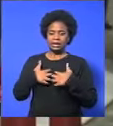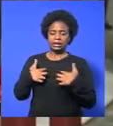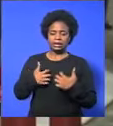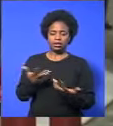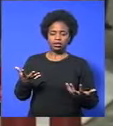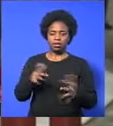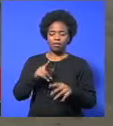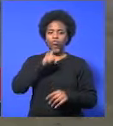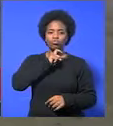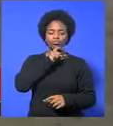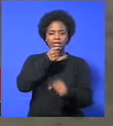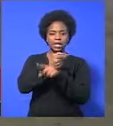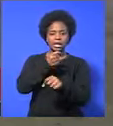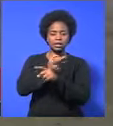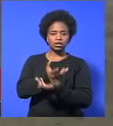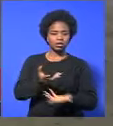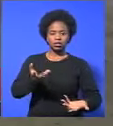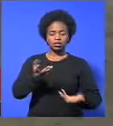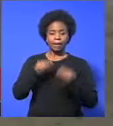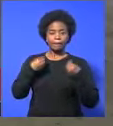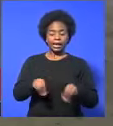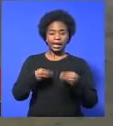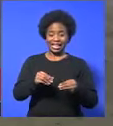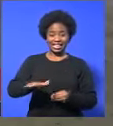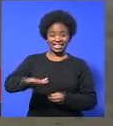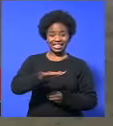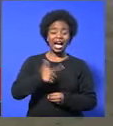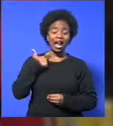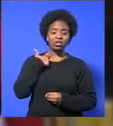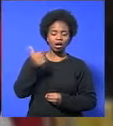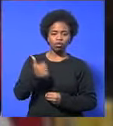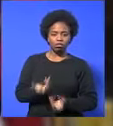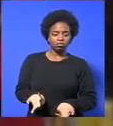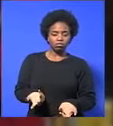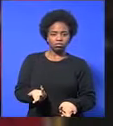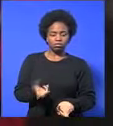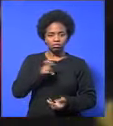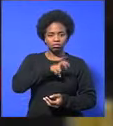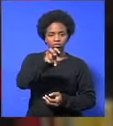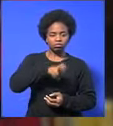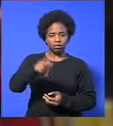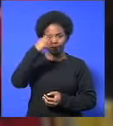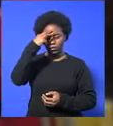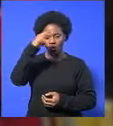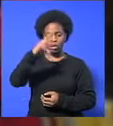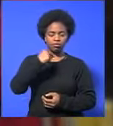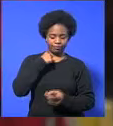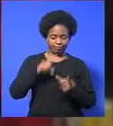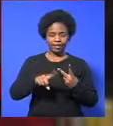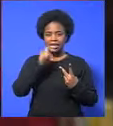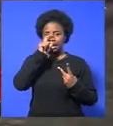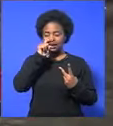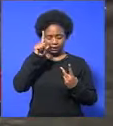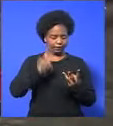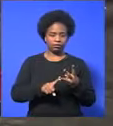taxi commuters who use one of the busiest taxi ranks in Alexandra to travel to Pretoria, Bryanston,